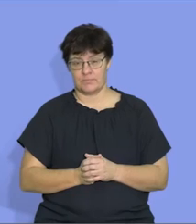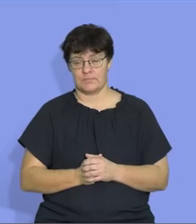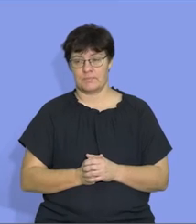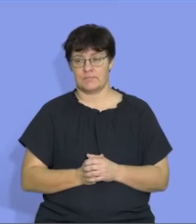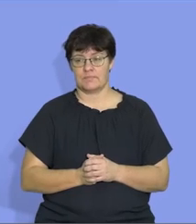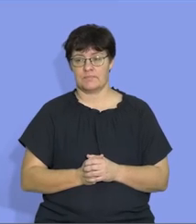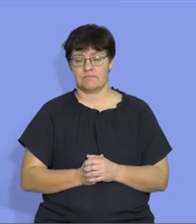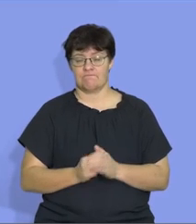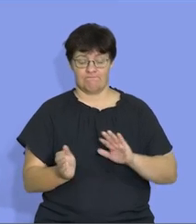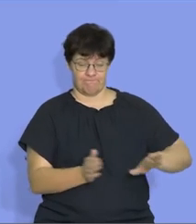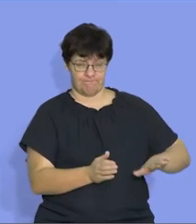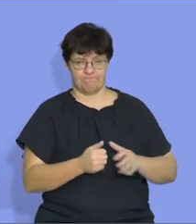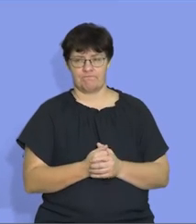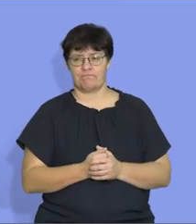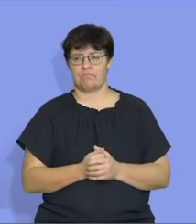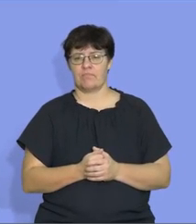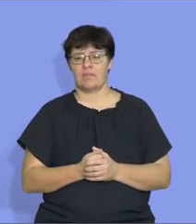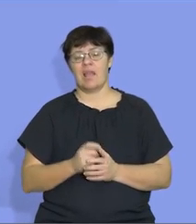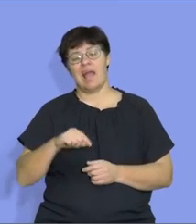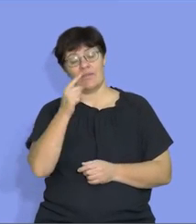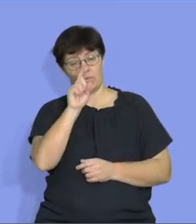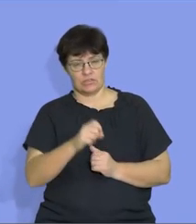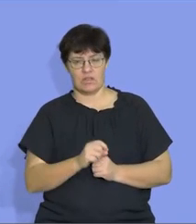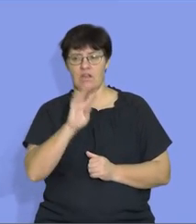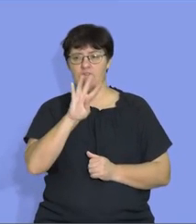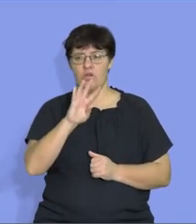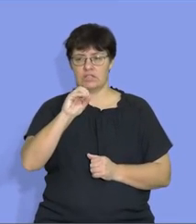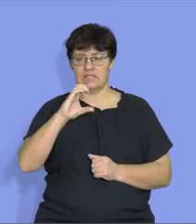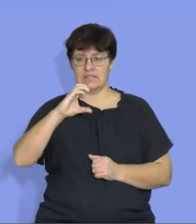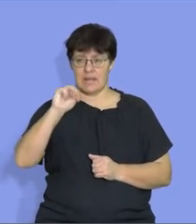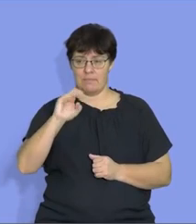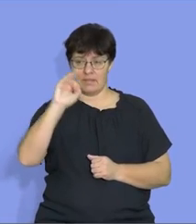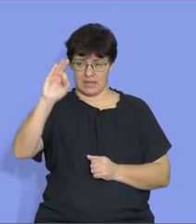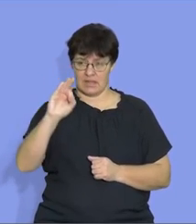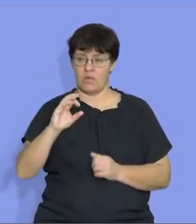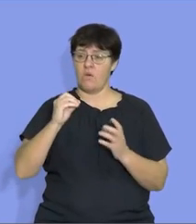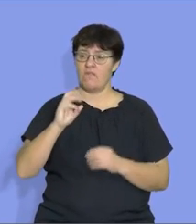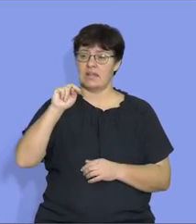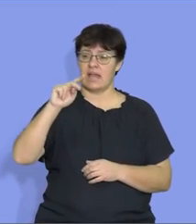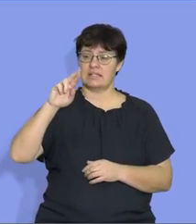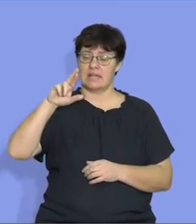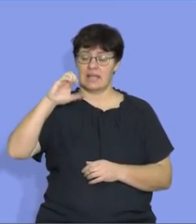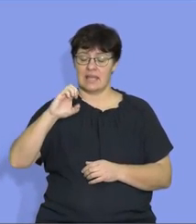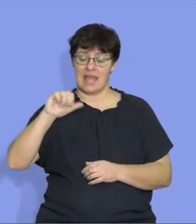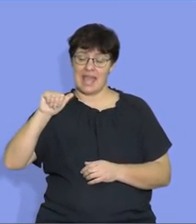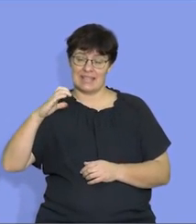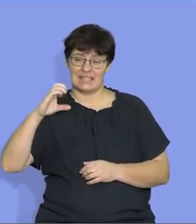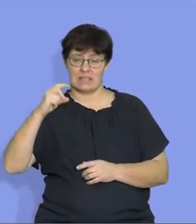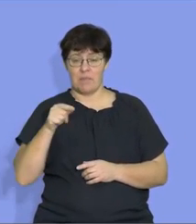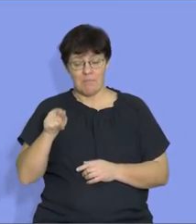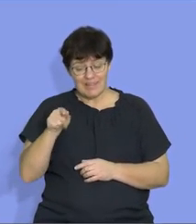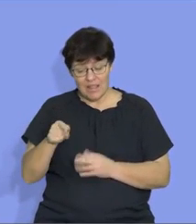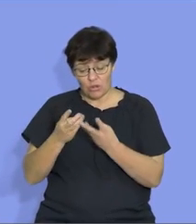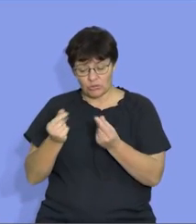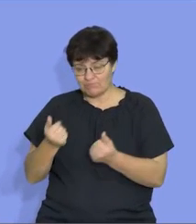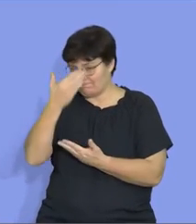right? Okay, and then we've got another one which says 40 cubic centimeters of nitric acid of an unknown concentration, all right,